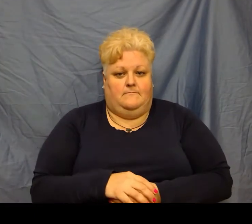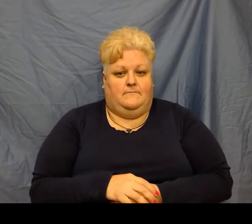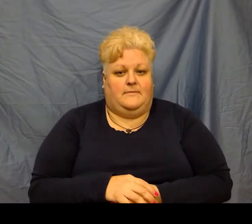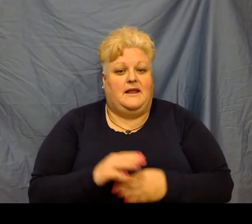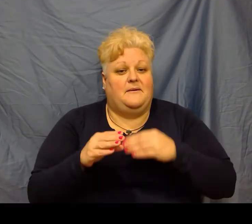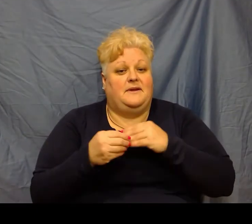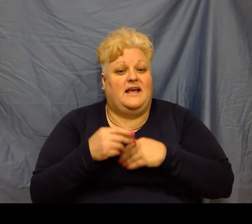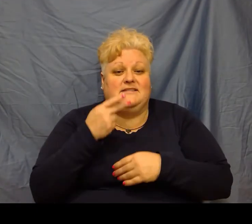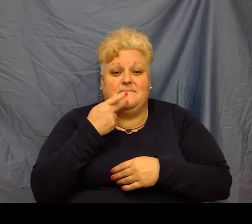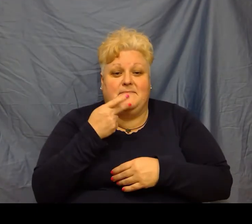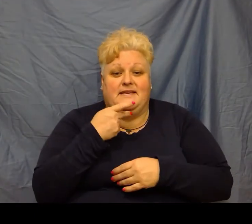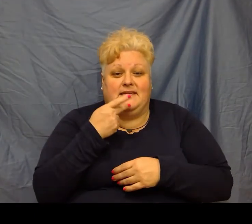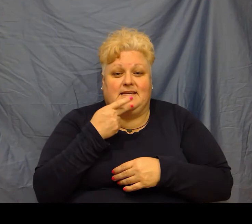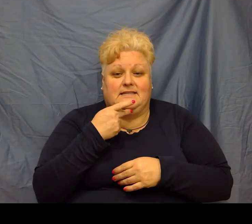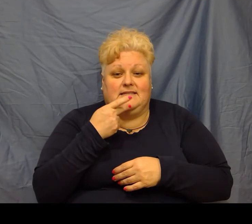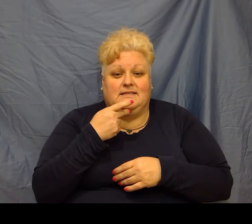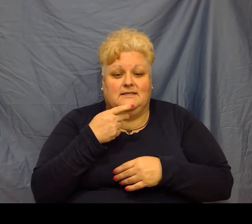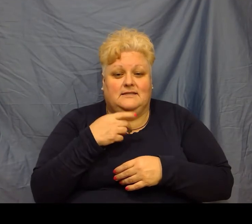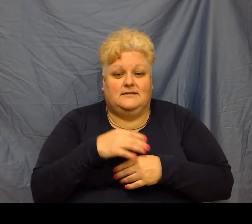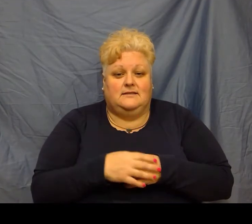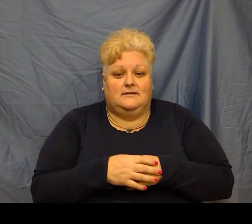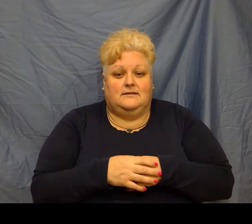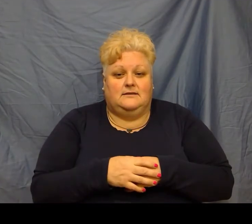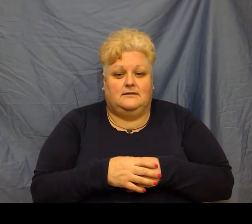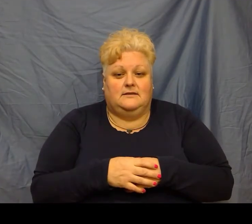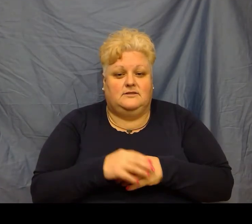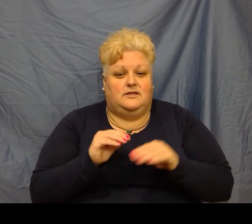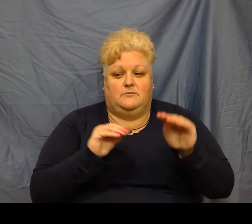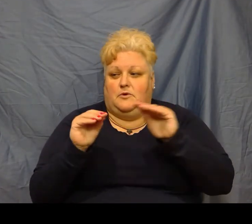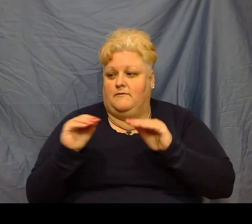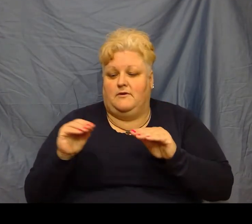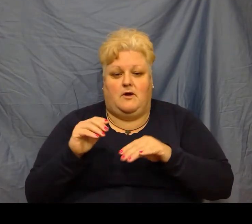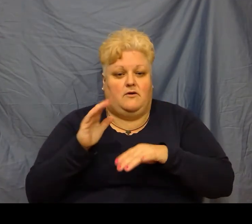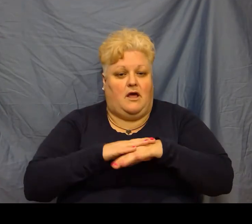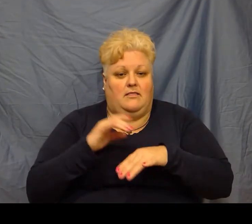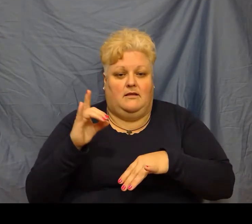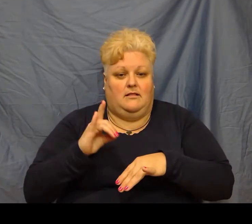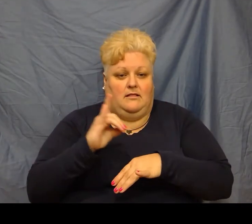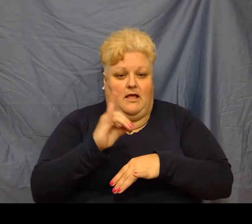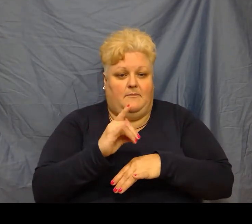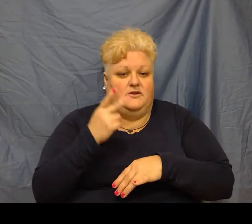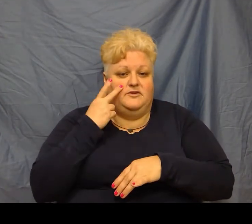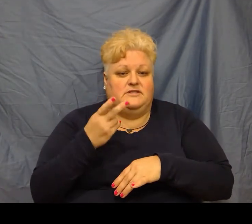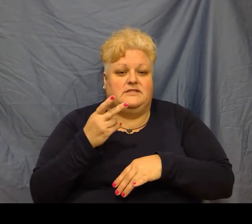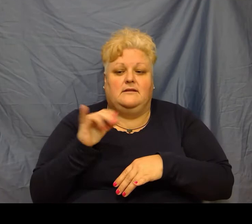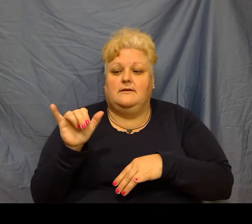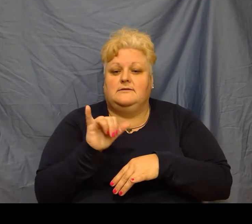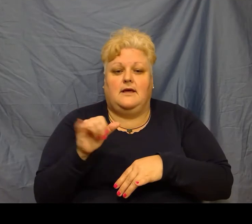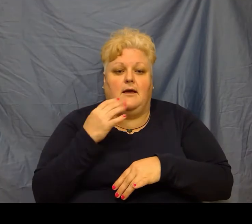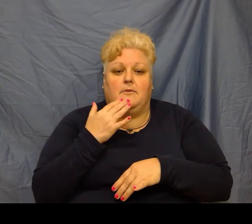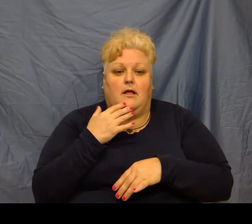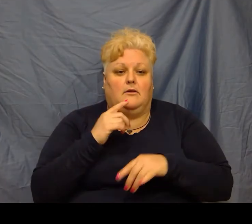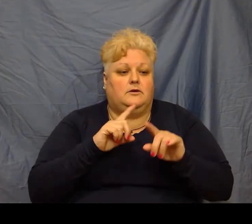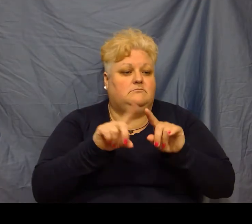And I am going to take my little pink that I started with, and I'm just going to move it around the llama so I've got the same